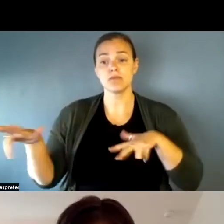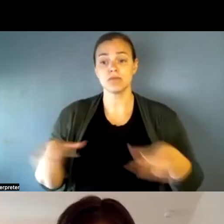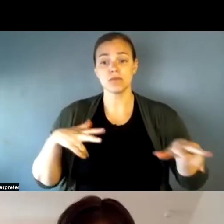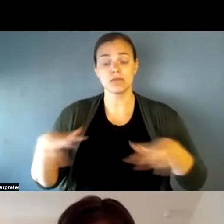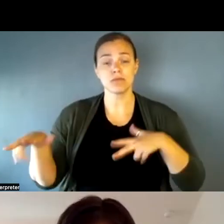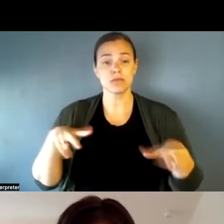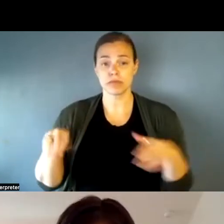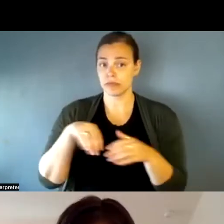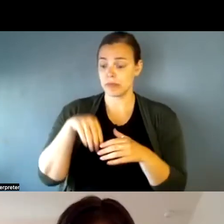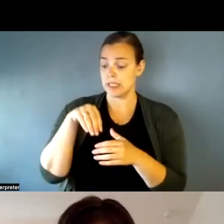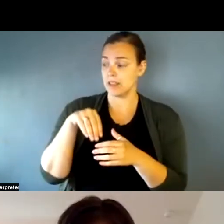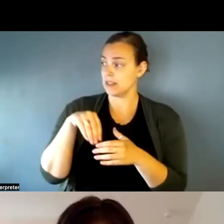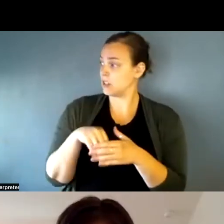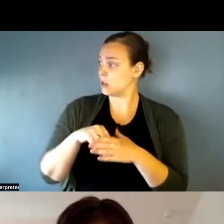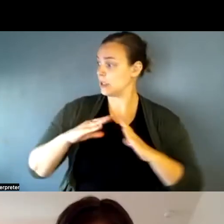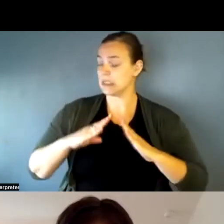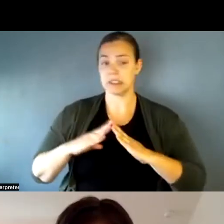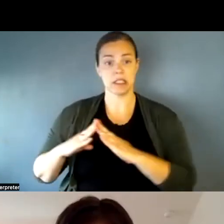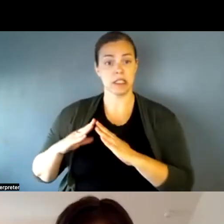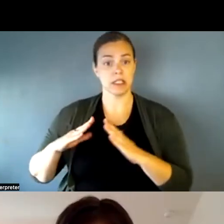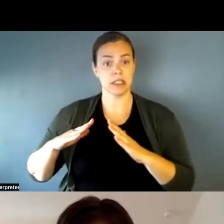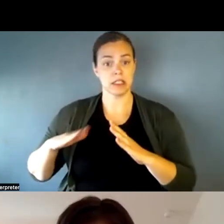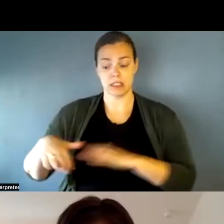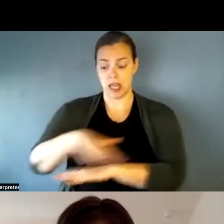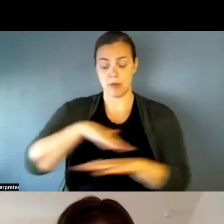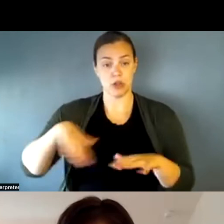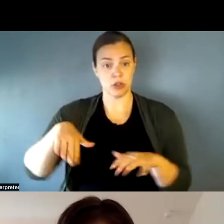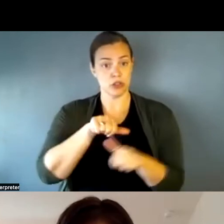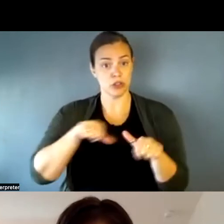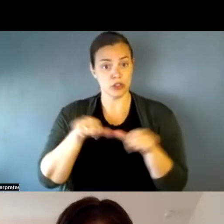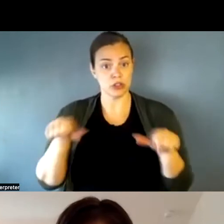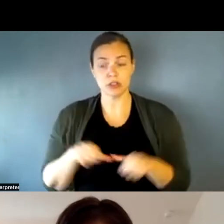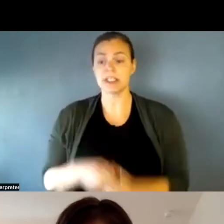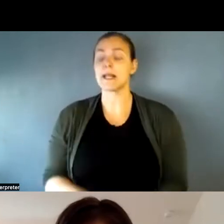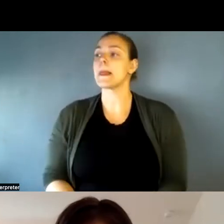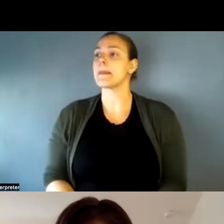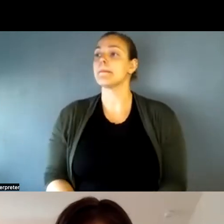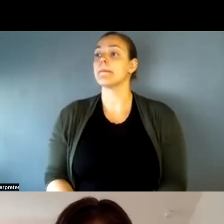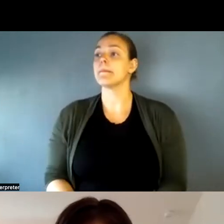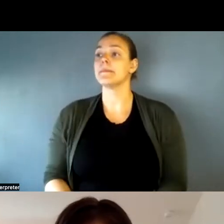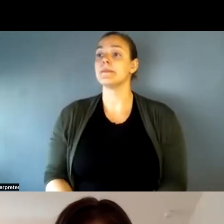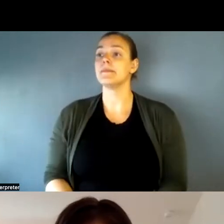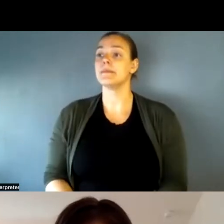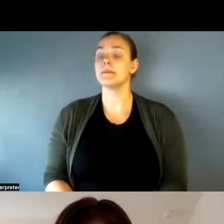inner city neighborhoods, you'll see, instead of someone having a